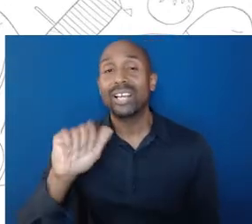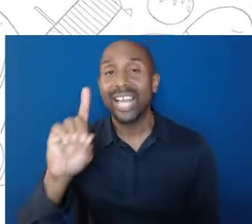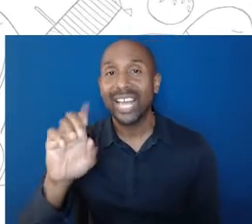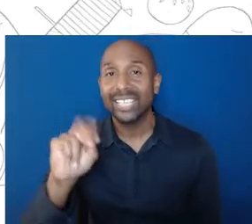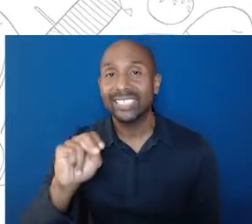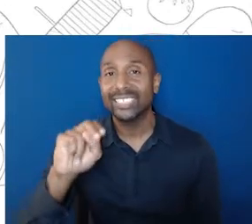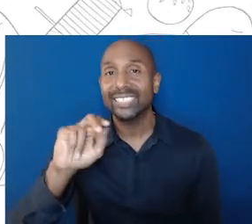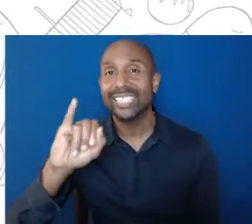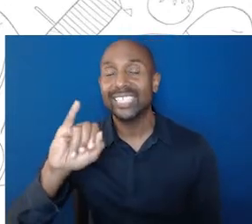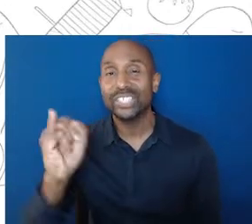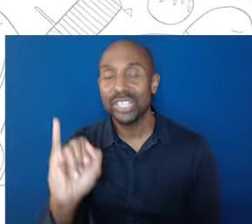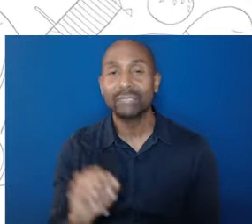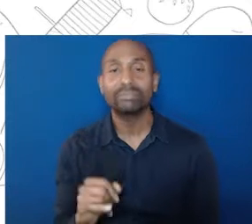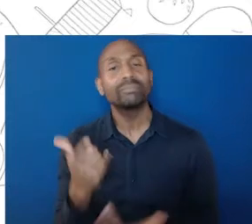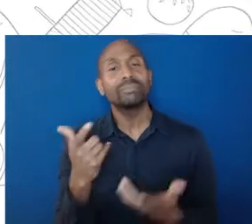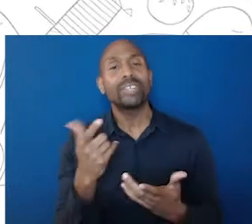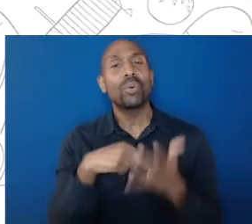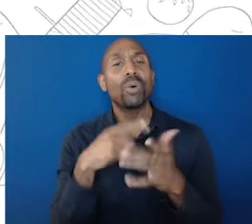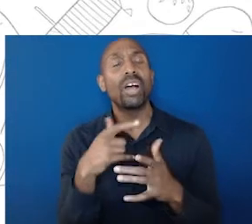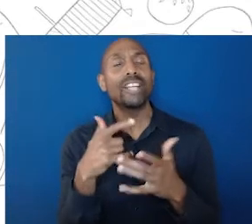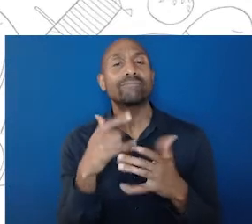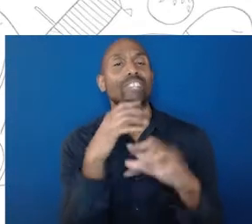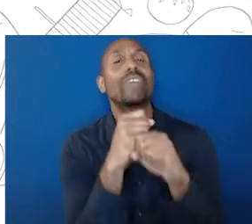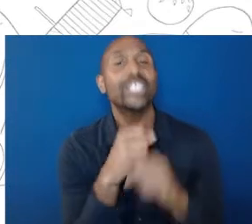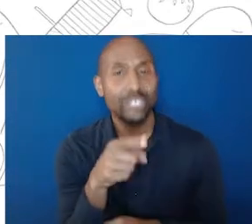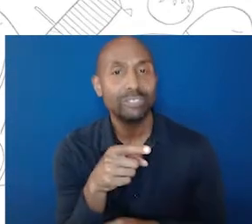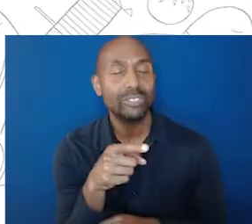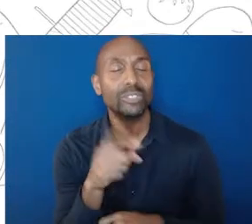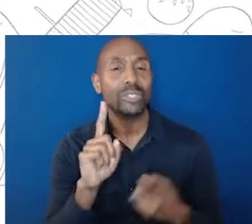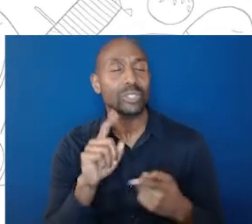Wow. So I was drawn to metalsmithing before I discovered the program, but